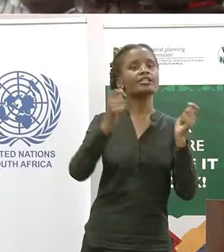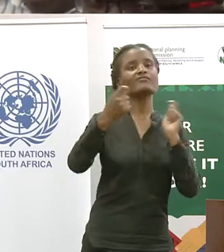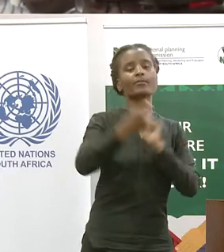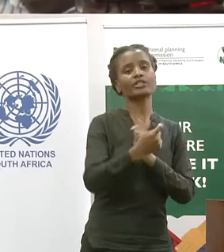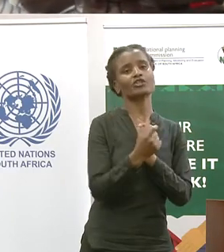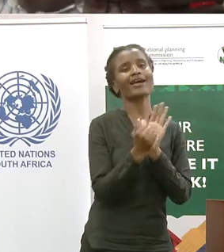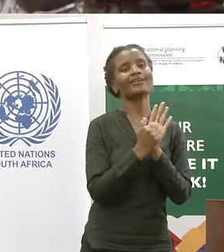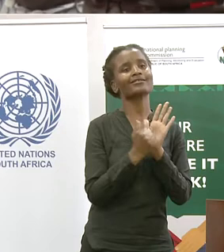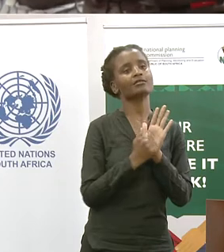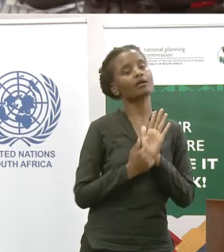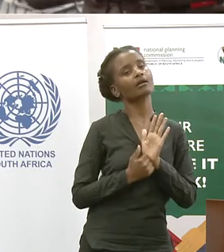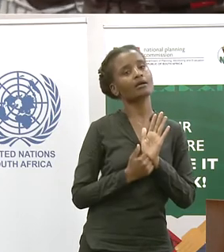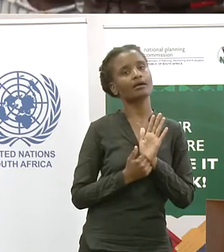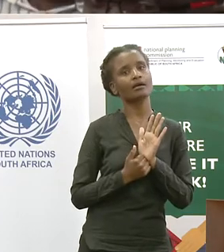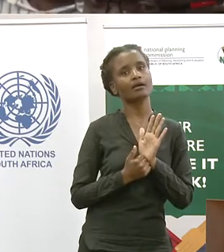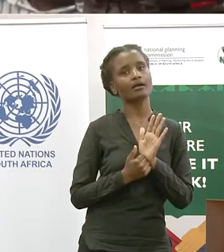of